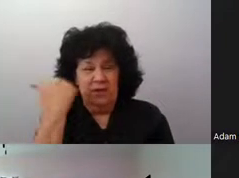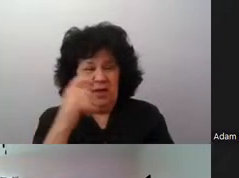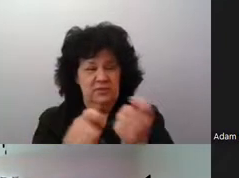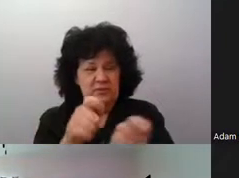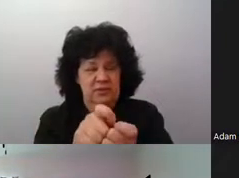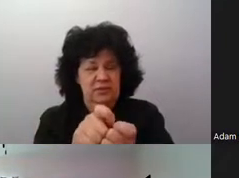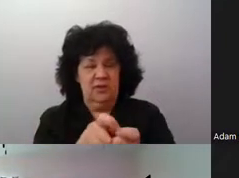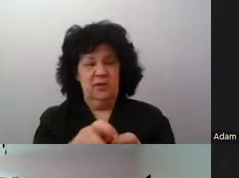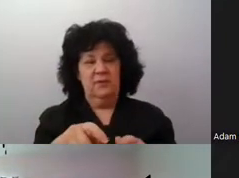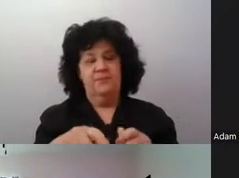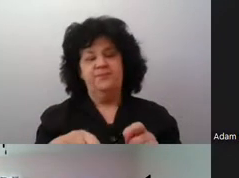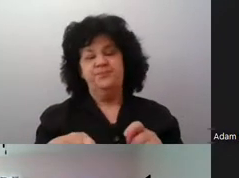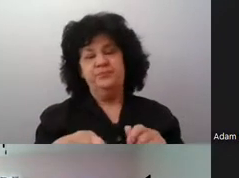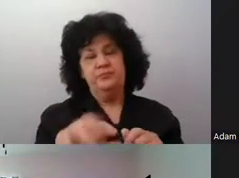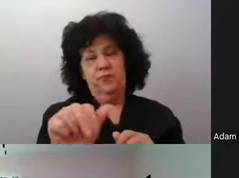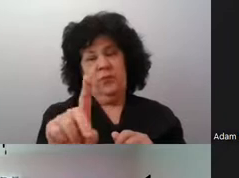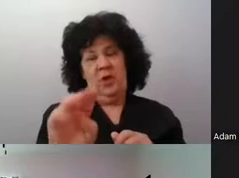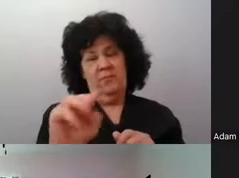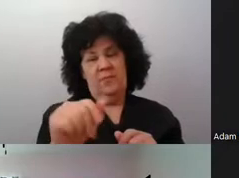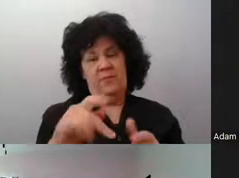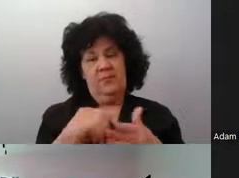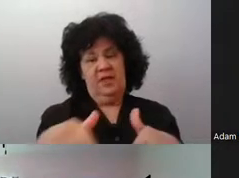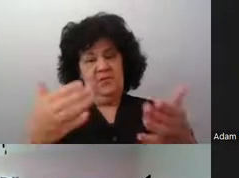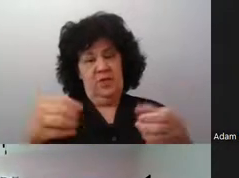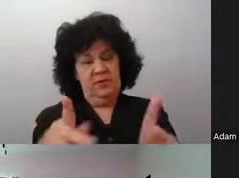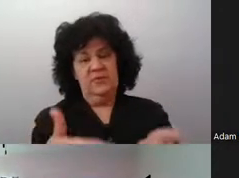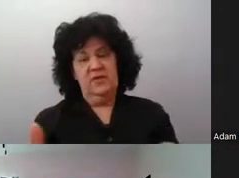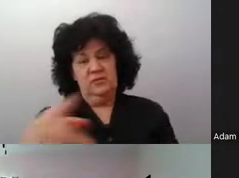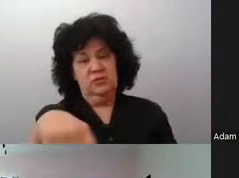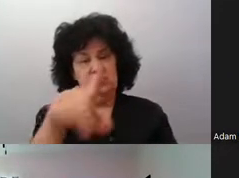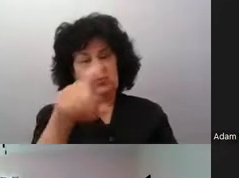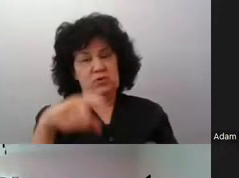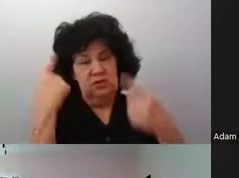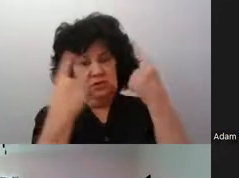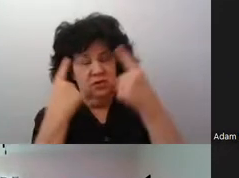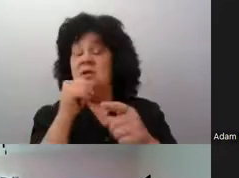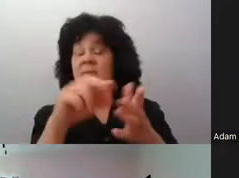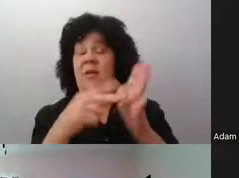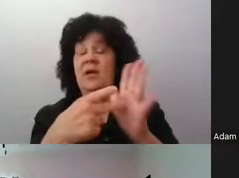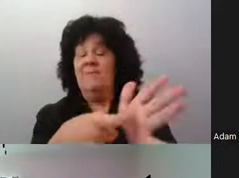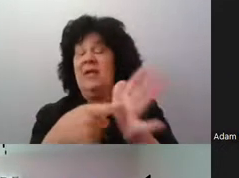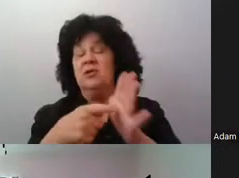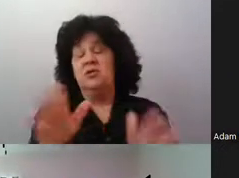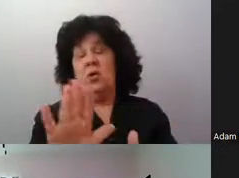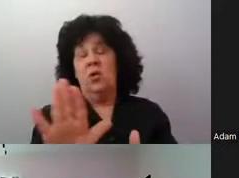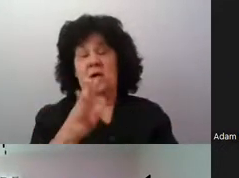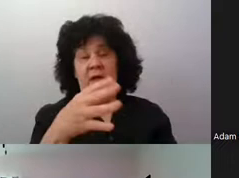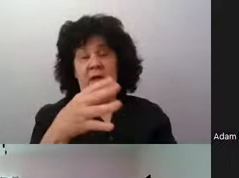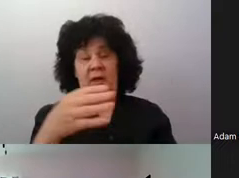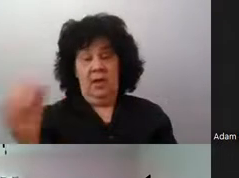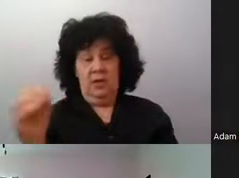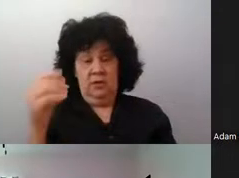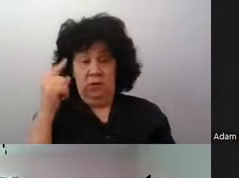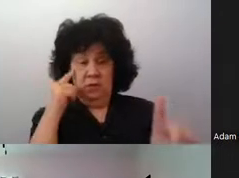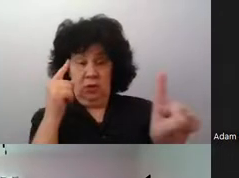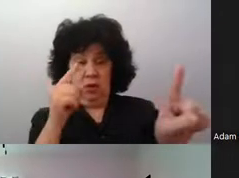where it provided opportunities, things that you should consider, not that they were mandatory. And our goal is to